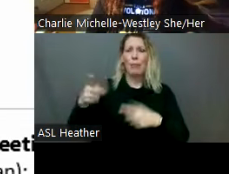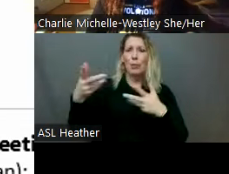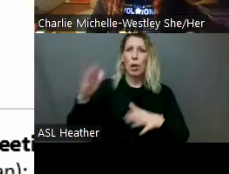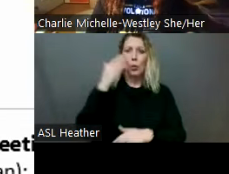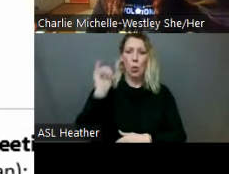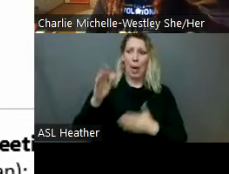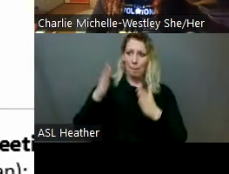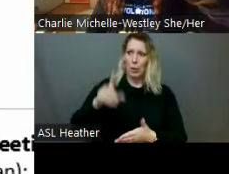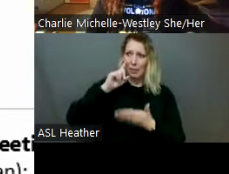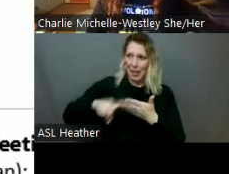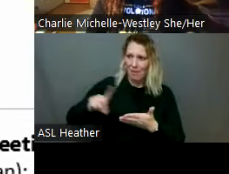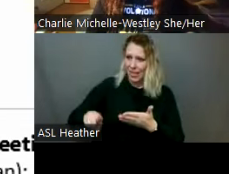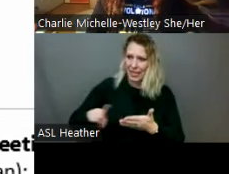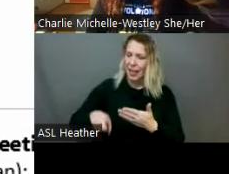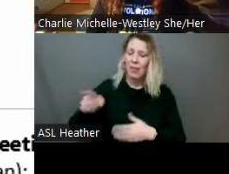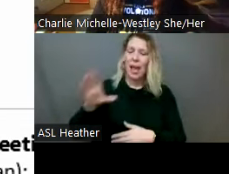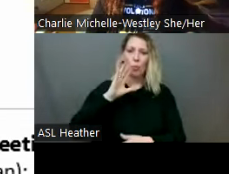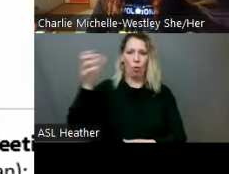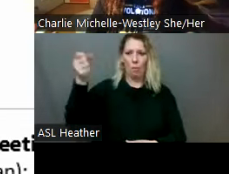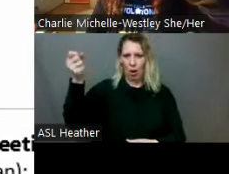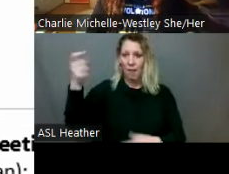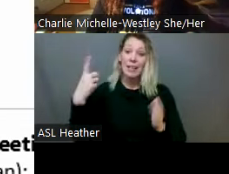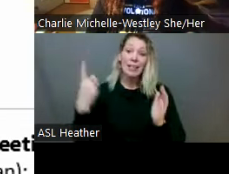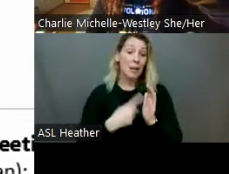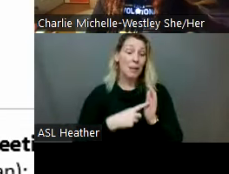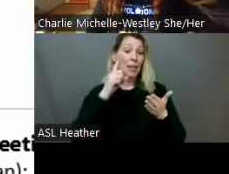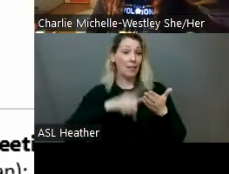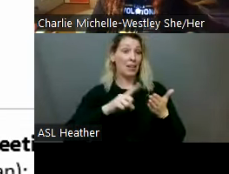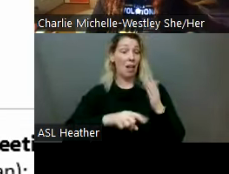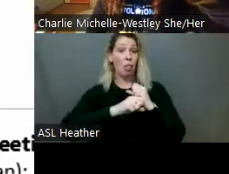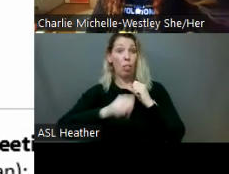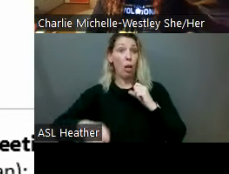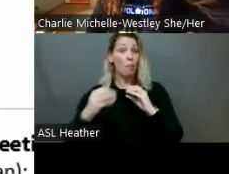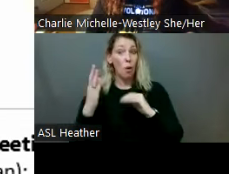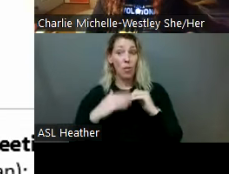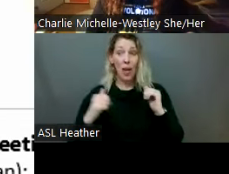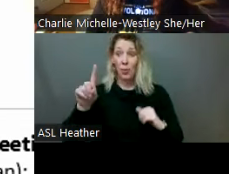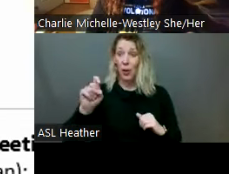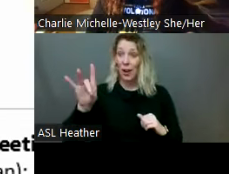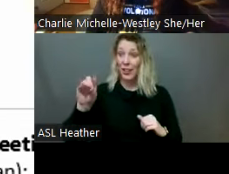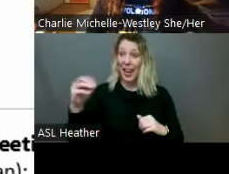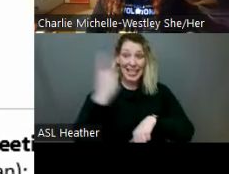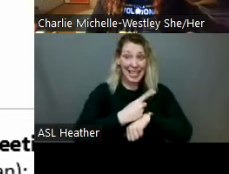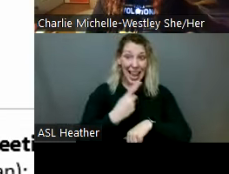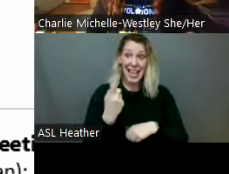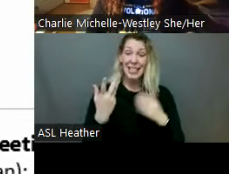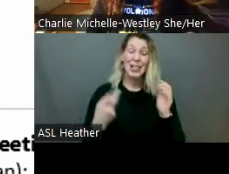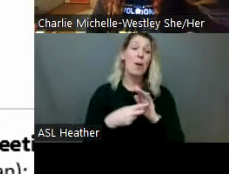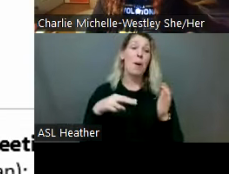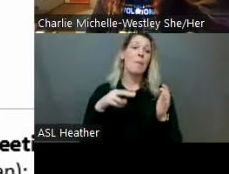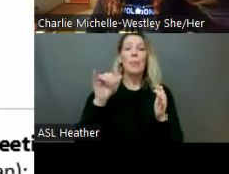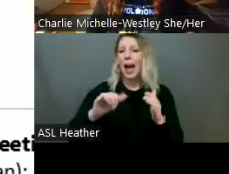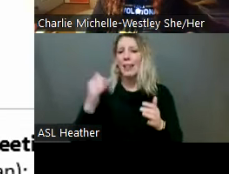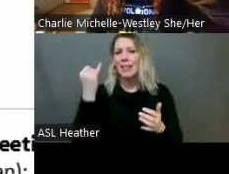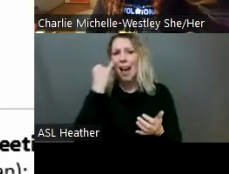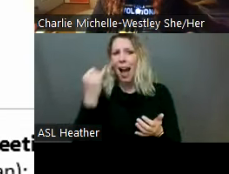is being investigated, they put it off. And sometimes these investigations take more than 180 days. And so that's the idea of